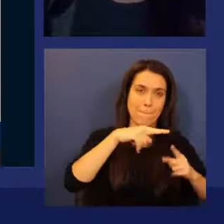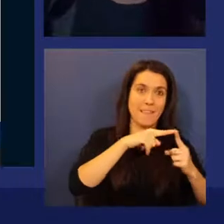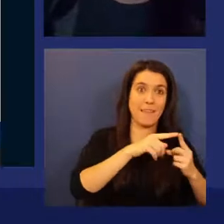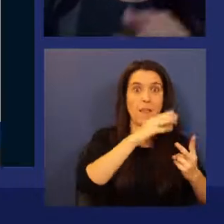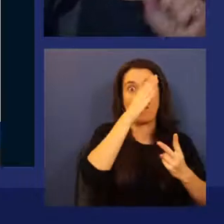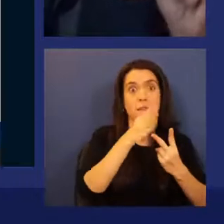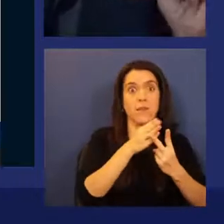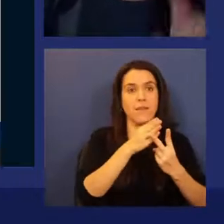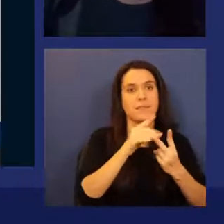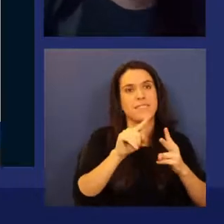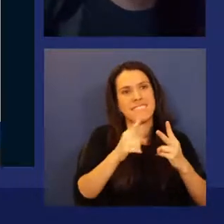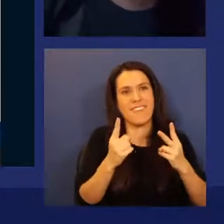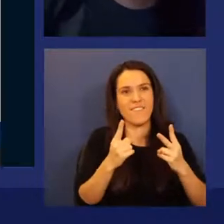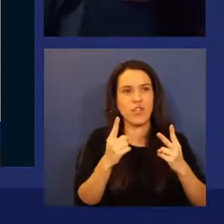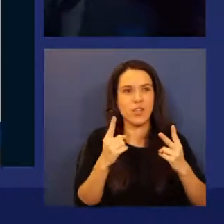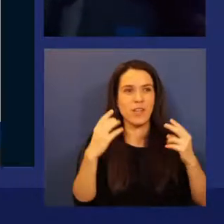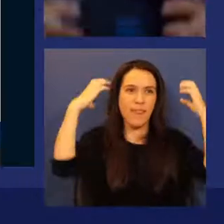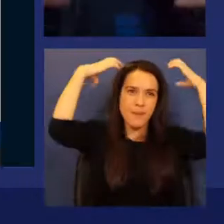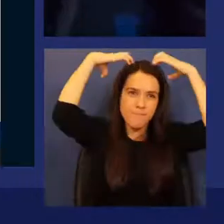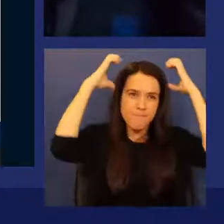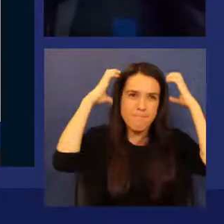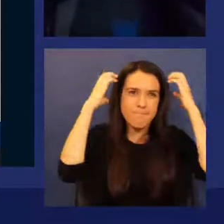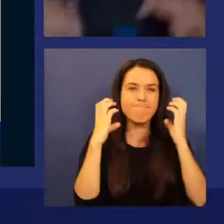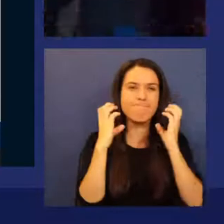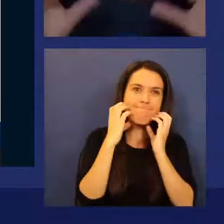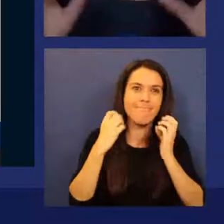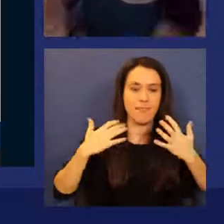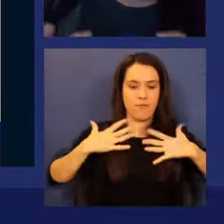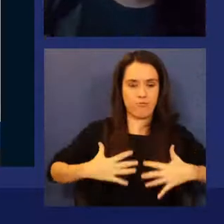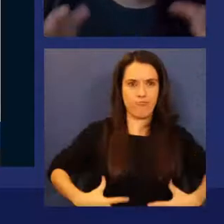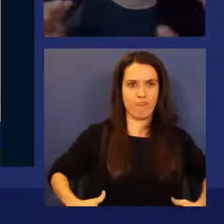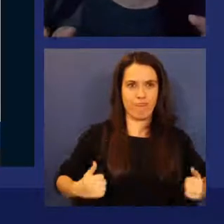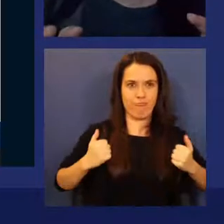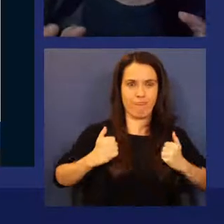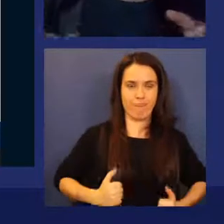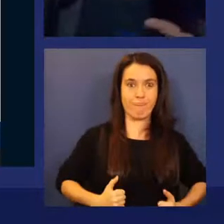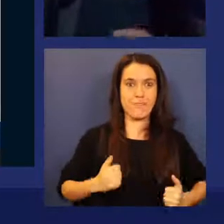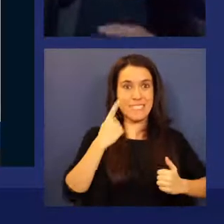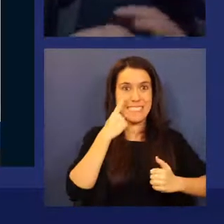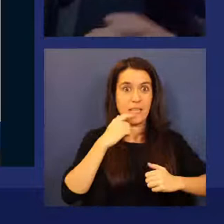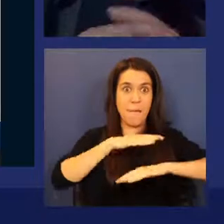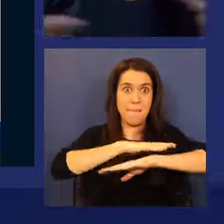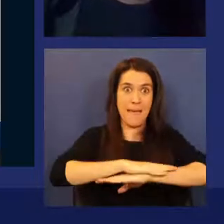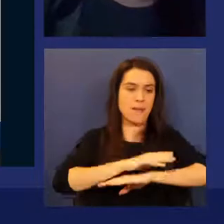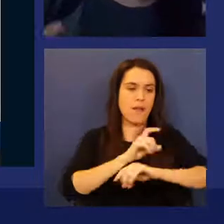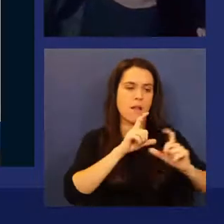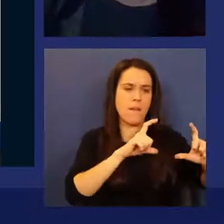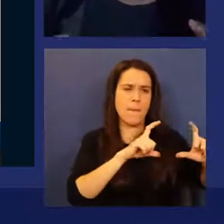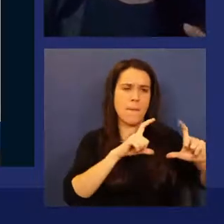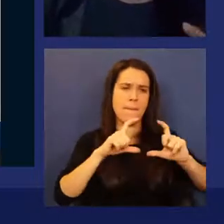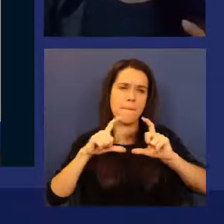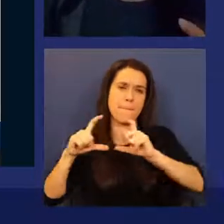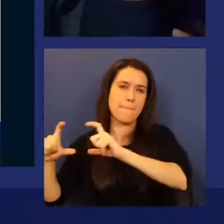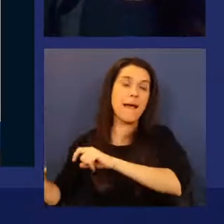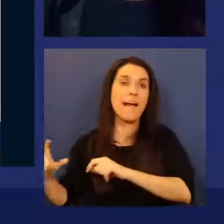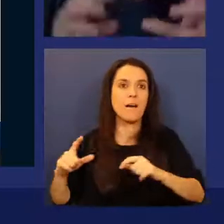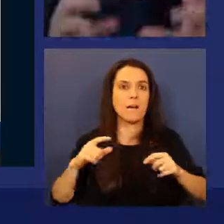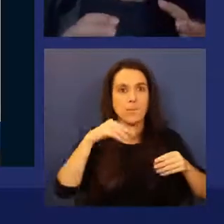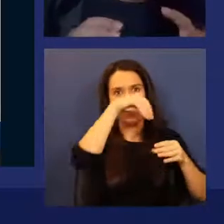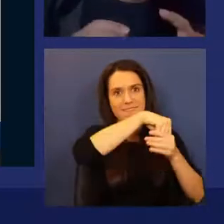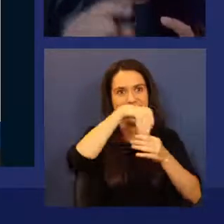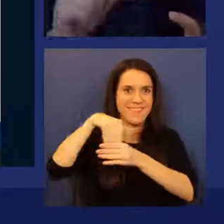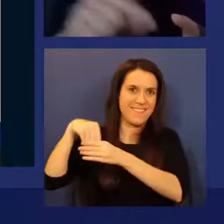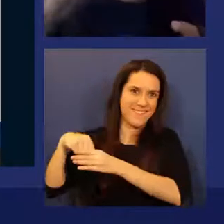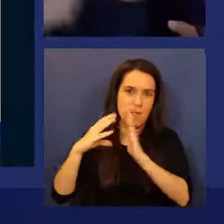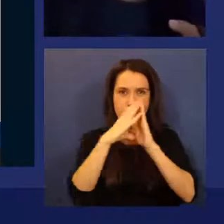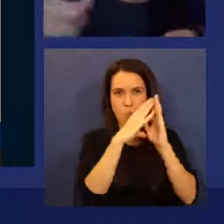are Disney characters. They are in costume. You want to establish a baseline of images that is the ground truth of your model. And